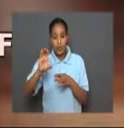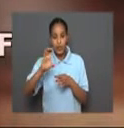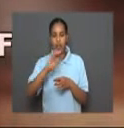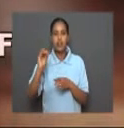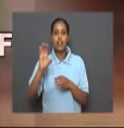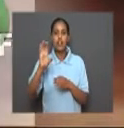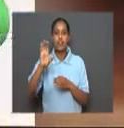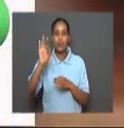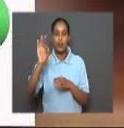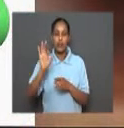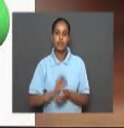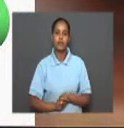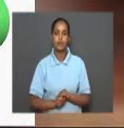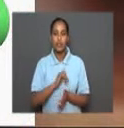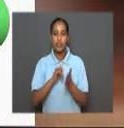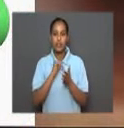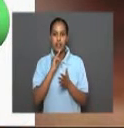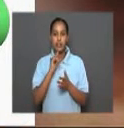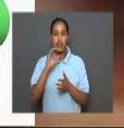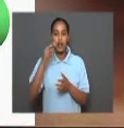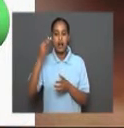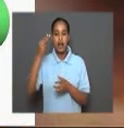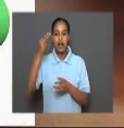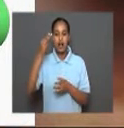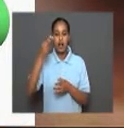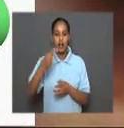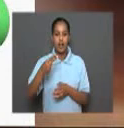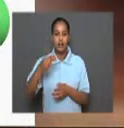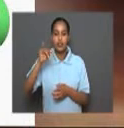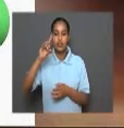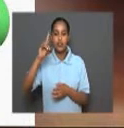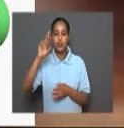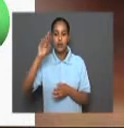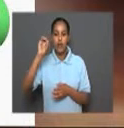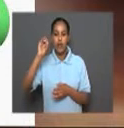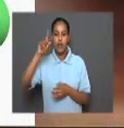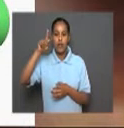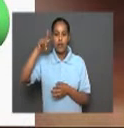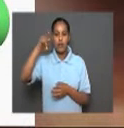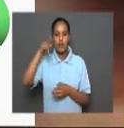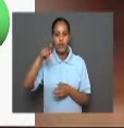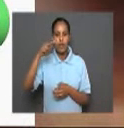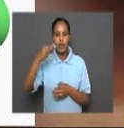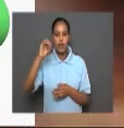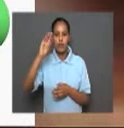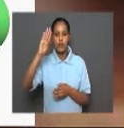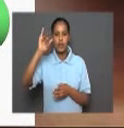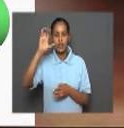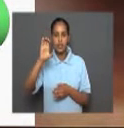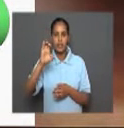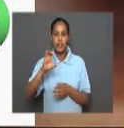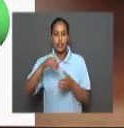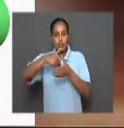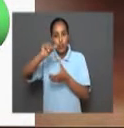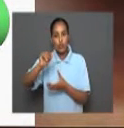fluorine. It is hydrophobic, meaning that it does not get wet when exposed to